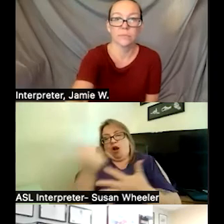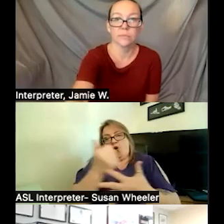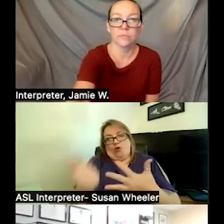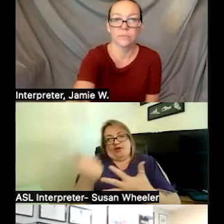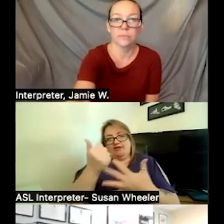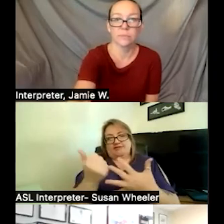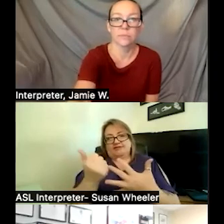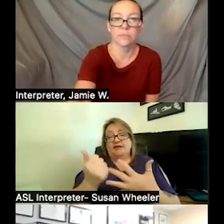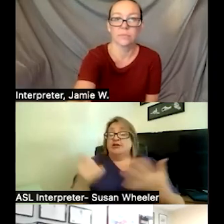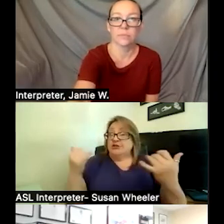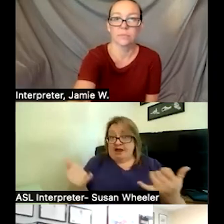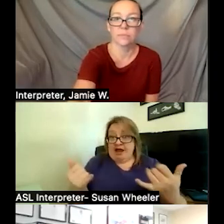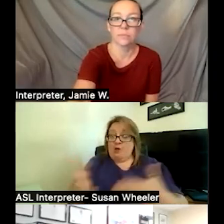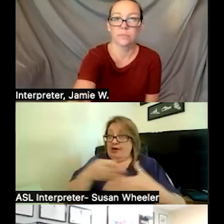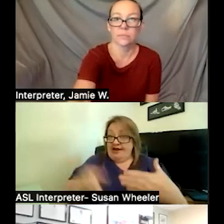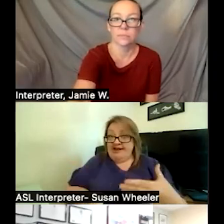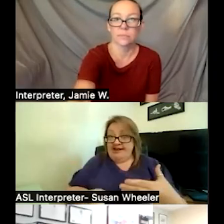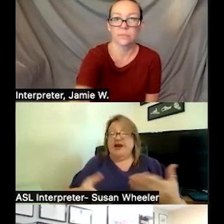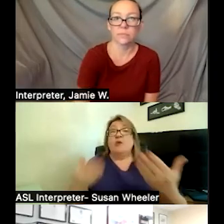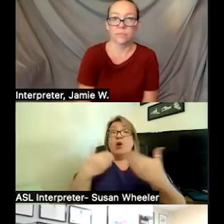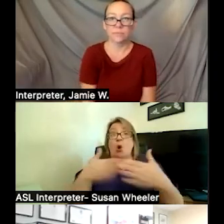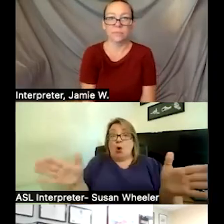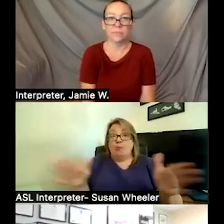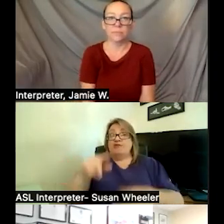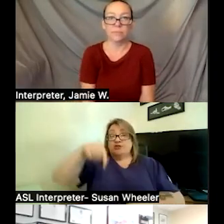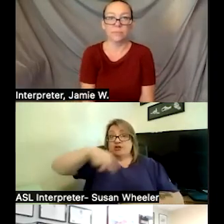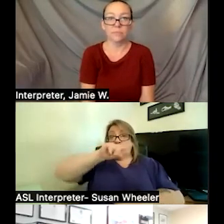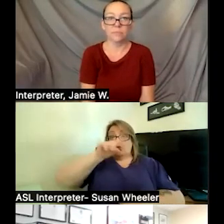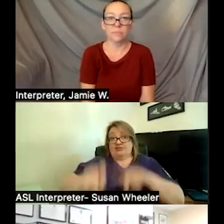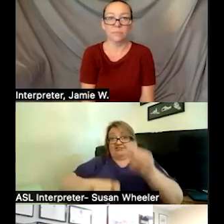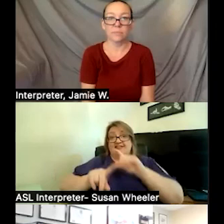to end it here, Mark, and we can open it up to questions.